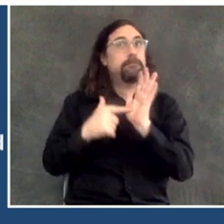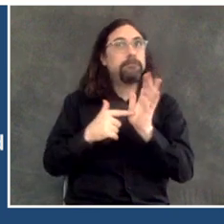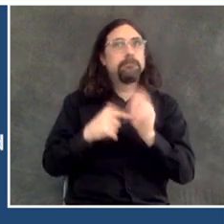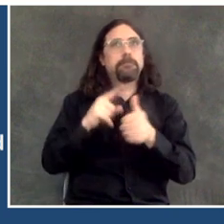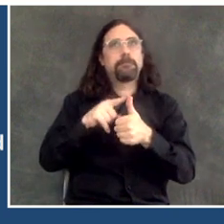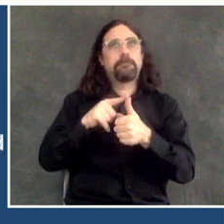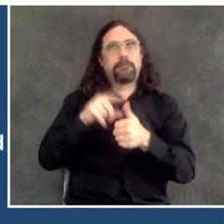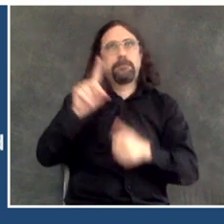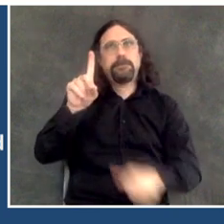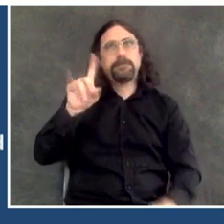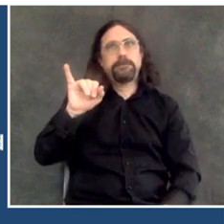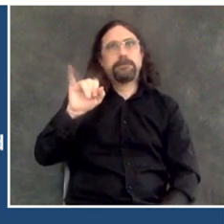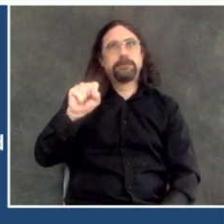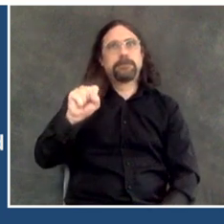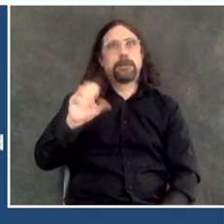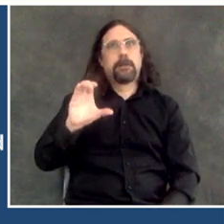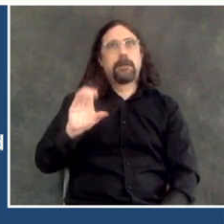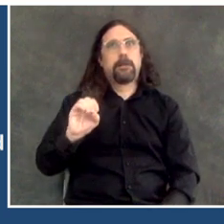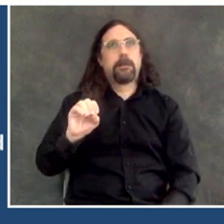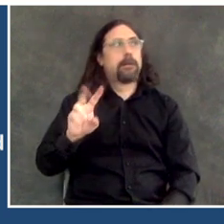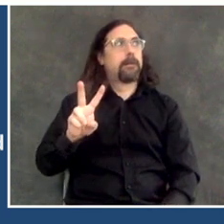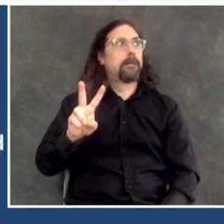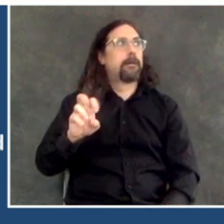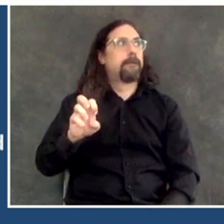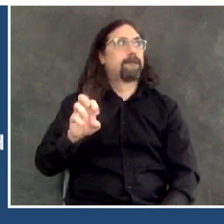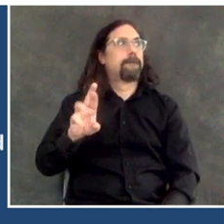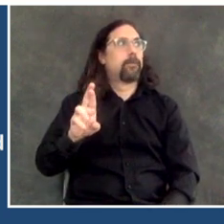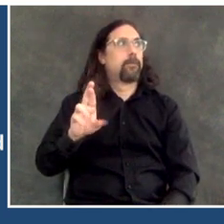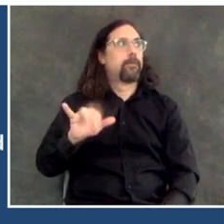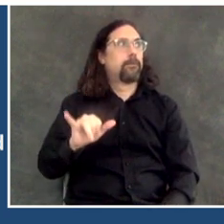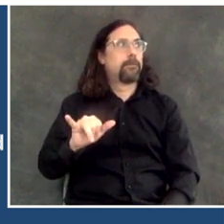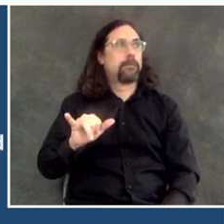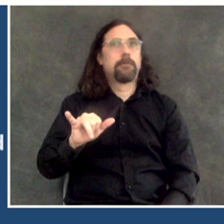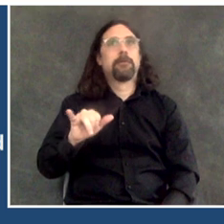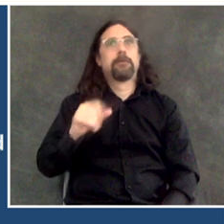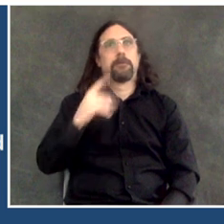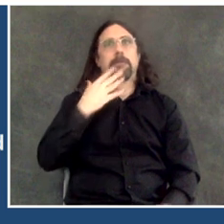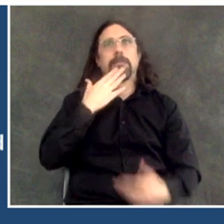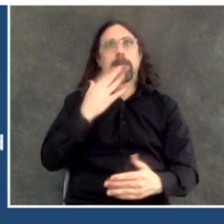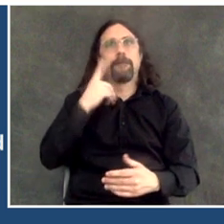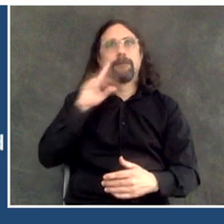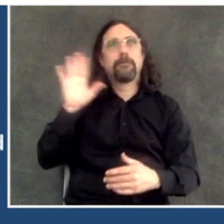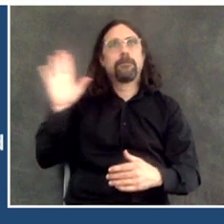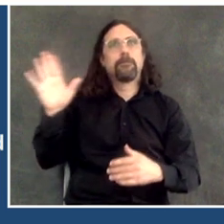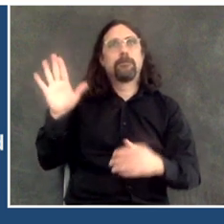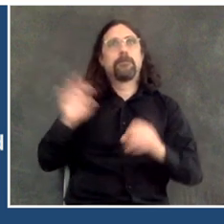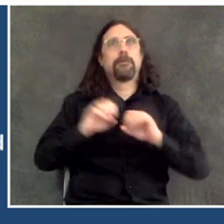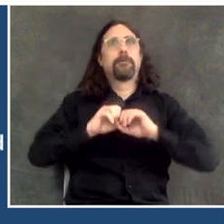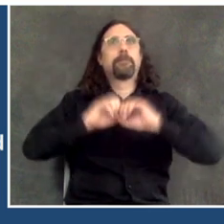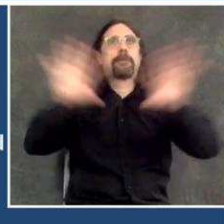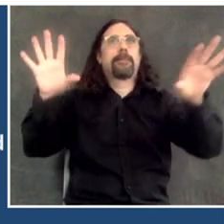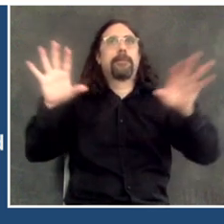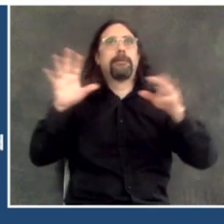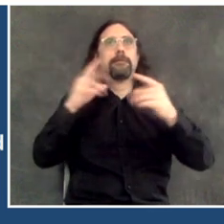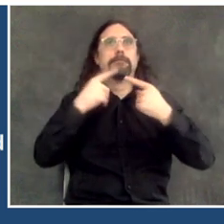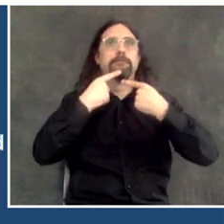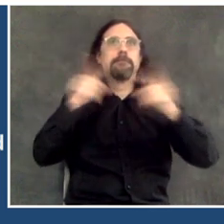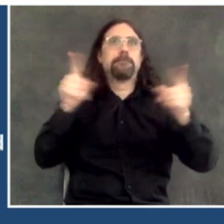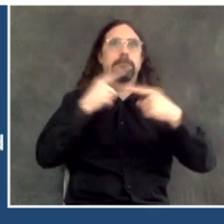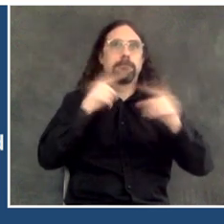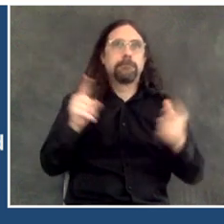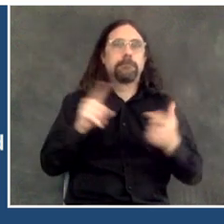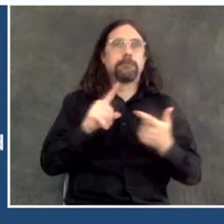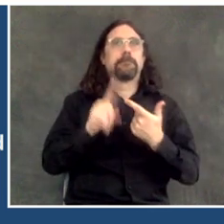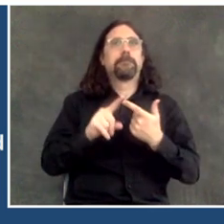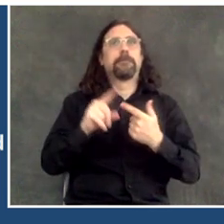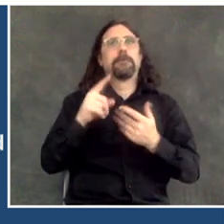this as a contribution to the effort to make sure that our young people would get food they need for free. We've gotten some donations to